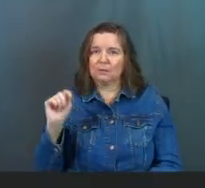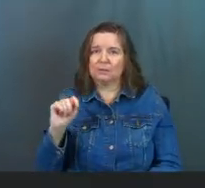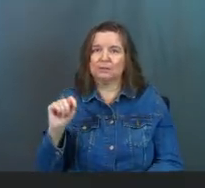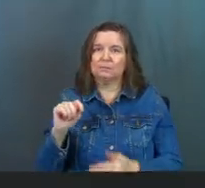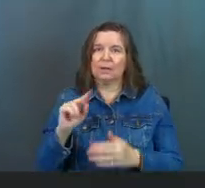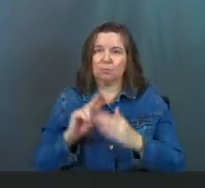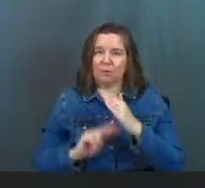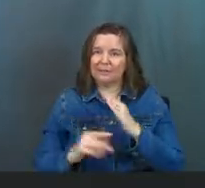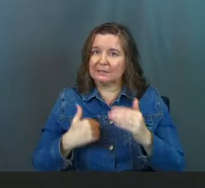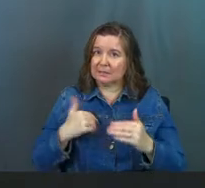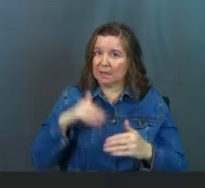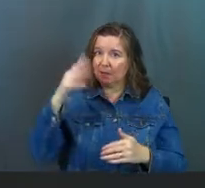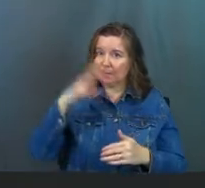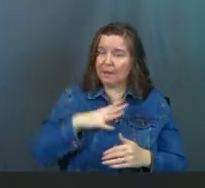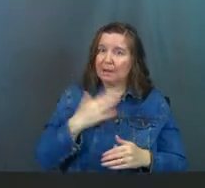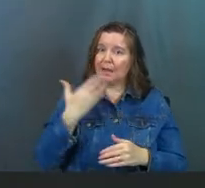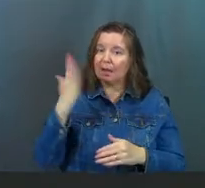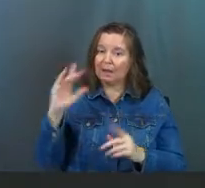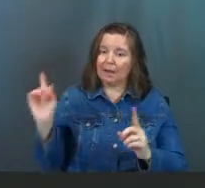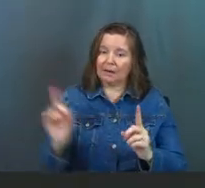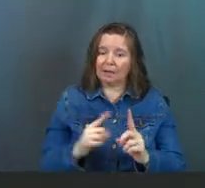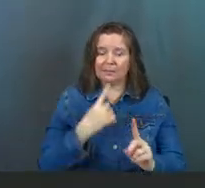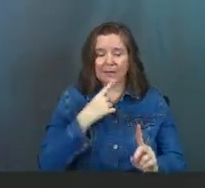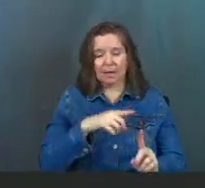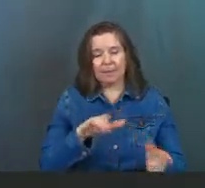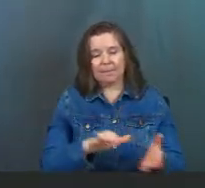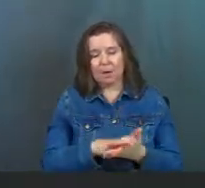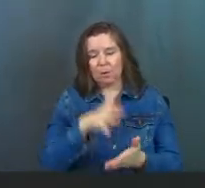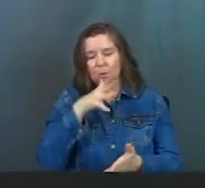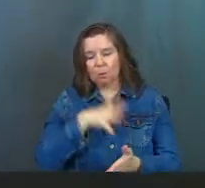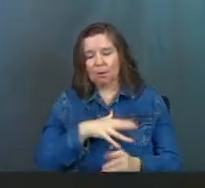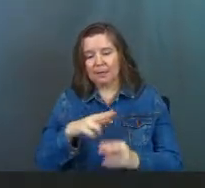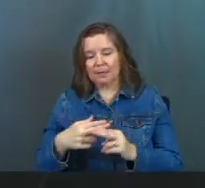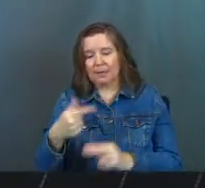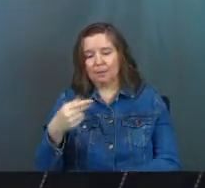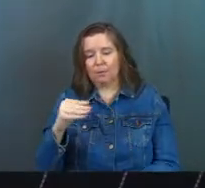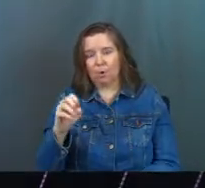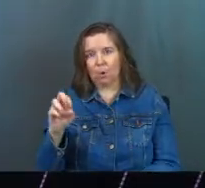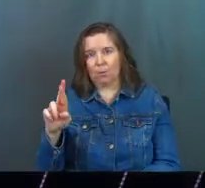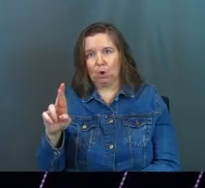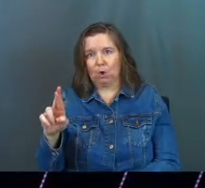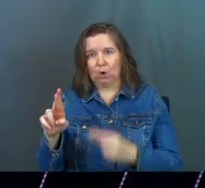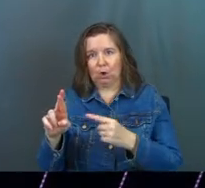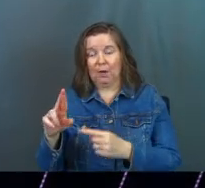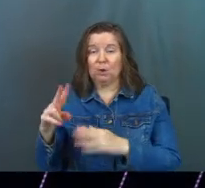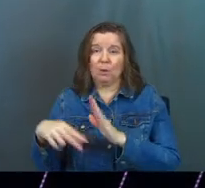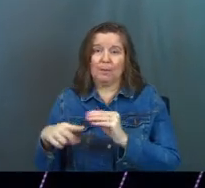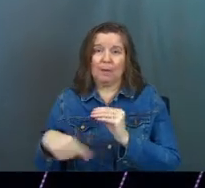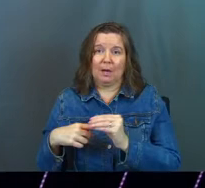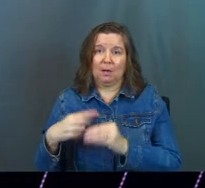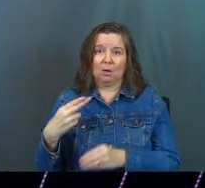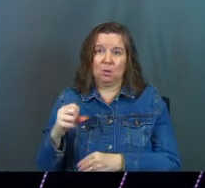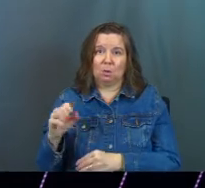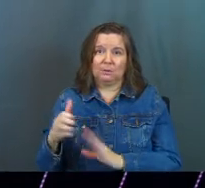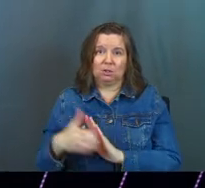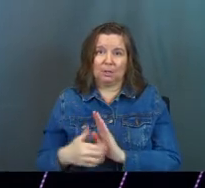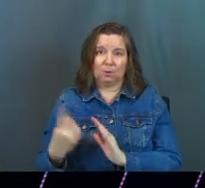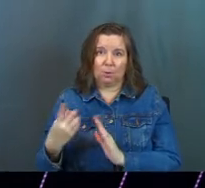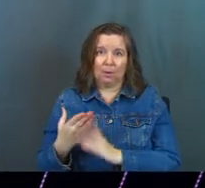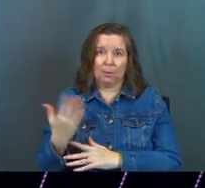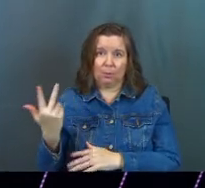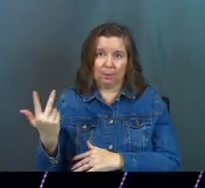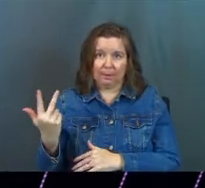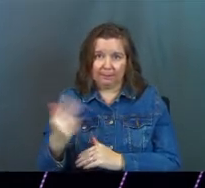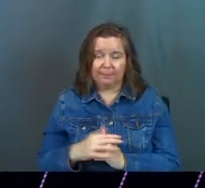Testament prophet, he's a young man, and God comes to him and says, marry this woman named Gomer. And you can read about it in Hosea chapter 1